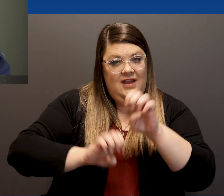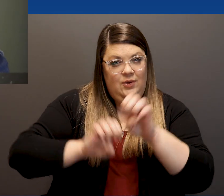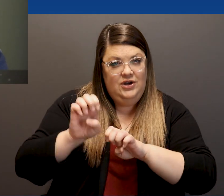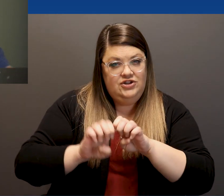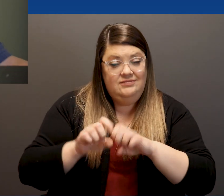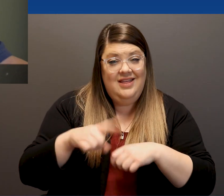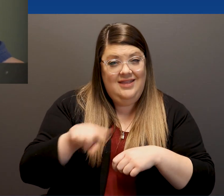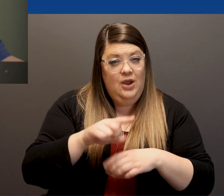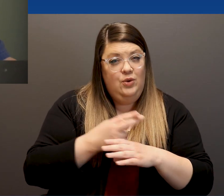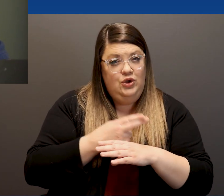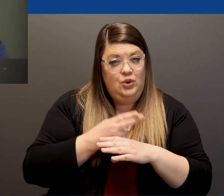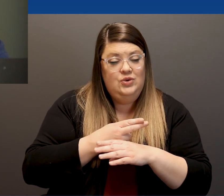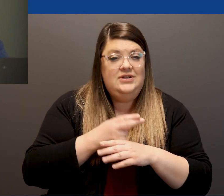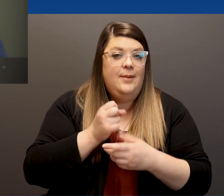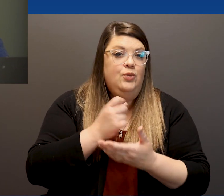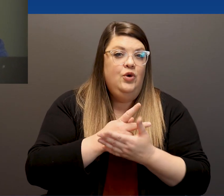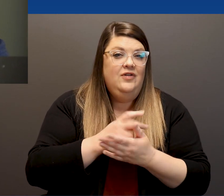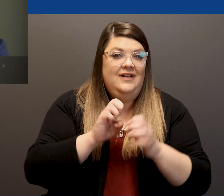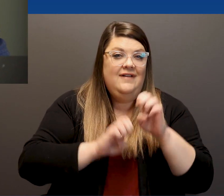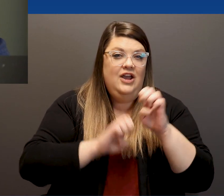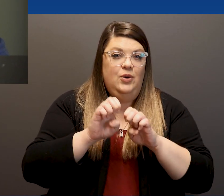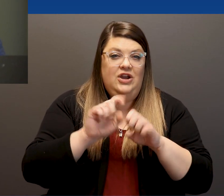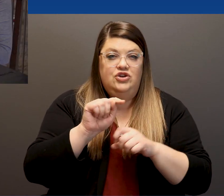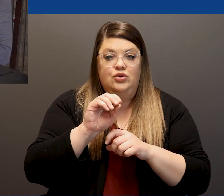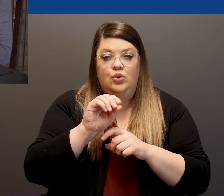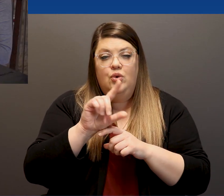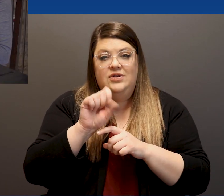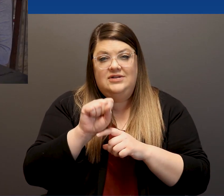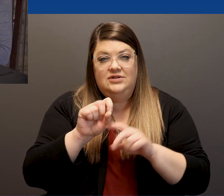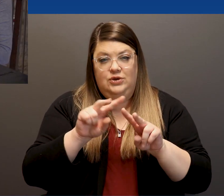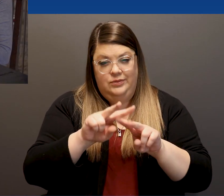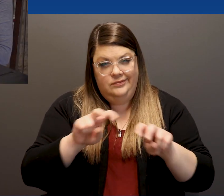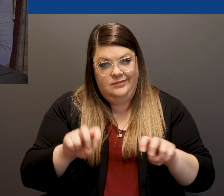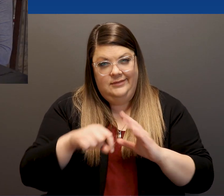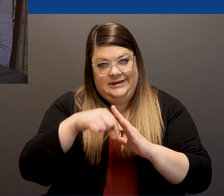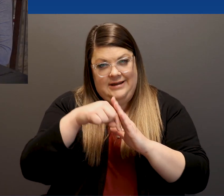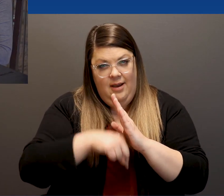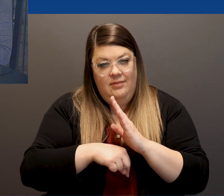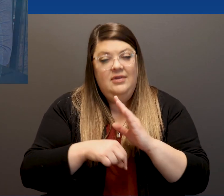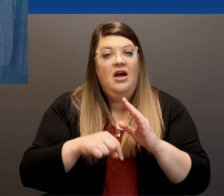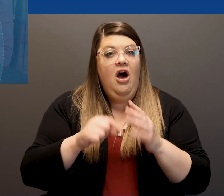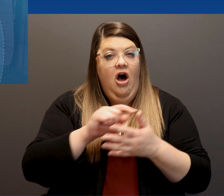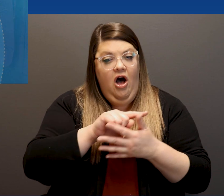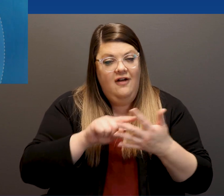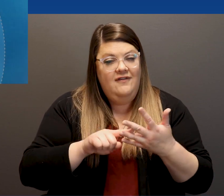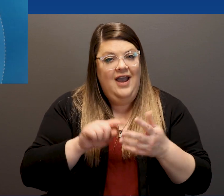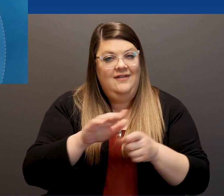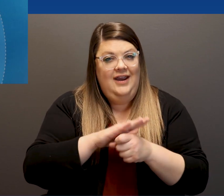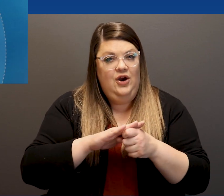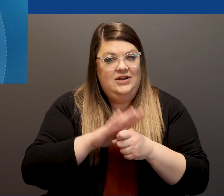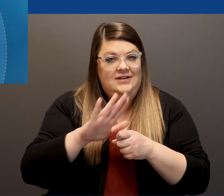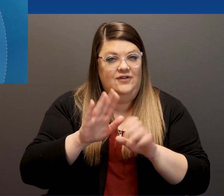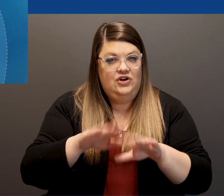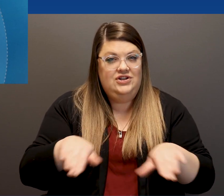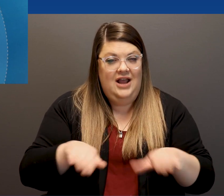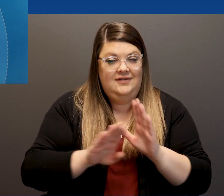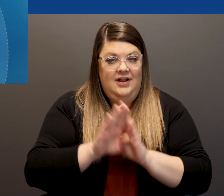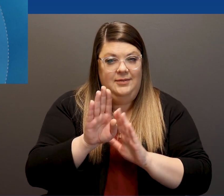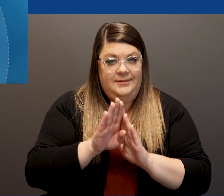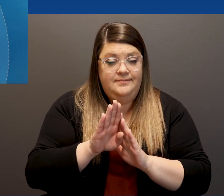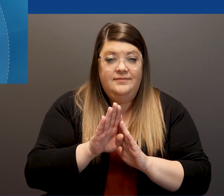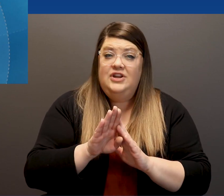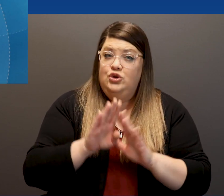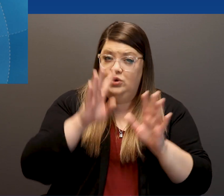approved evaluation tools to examine in more depth all 5 areas of your child's development. In order to be